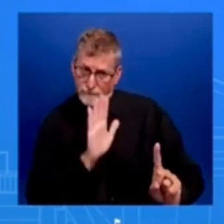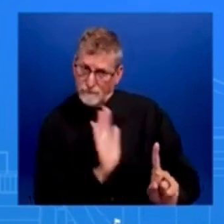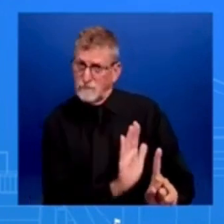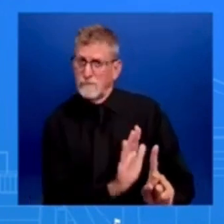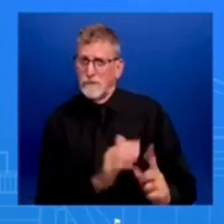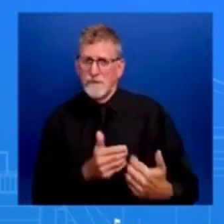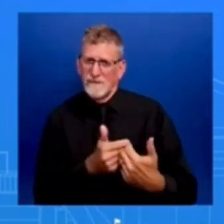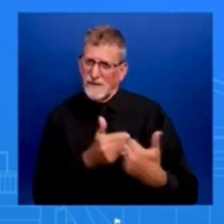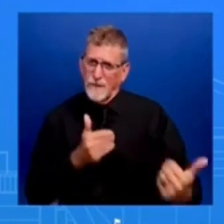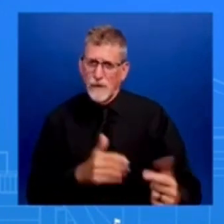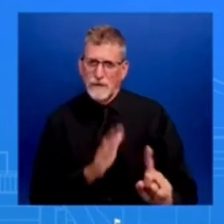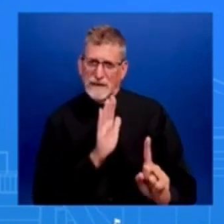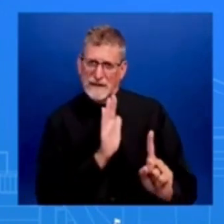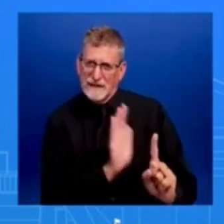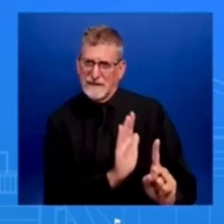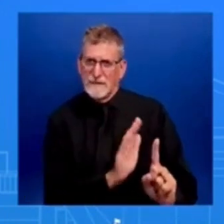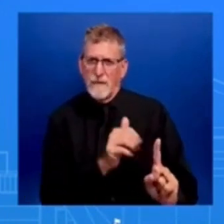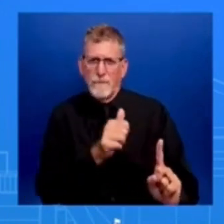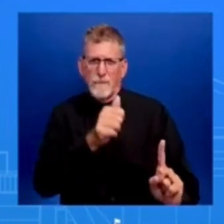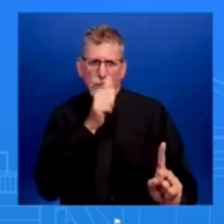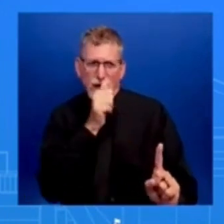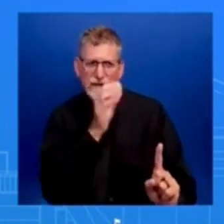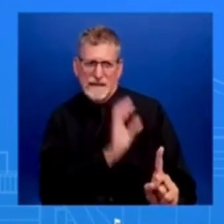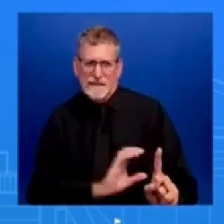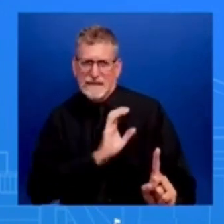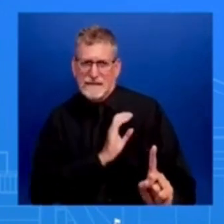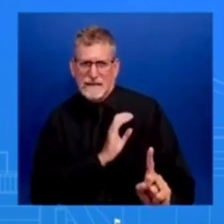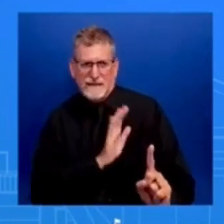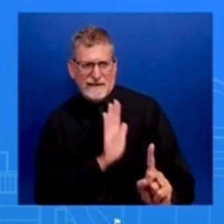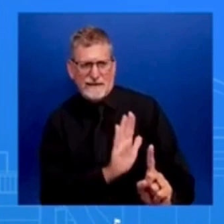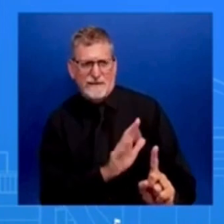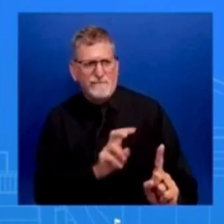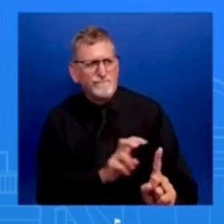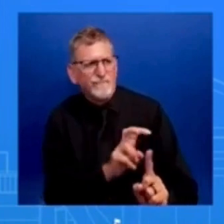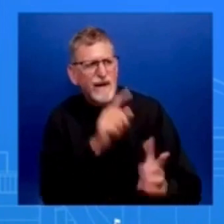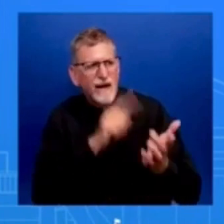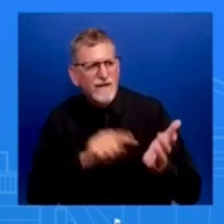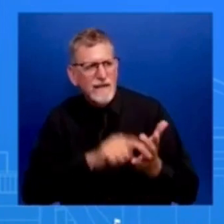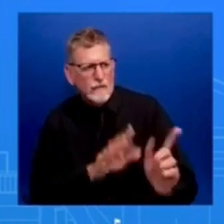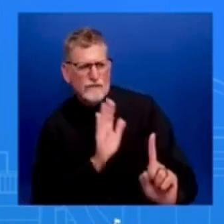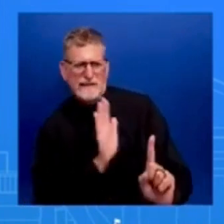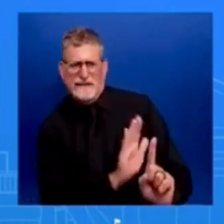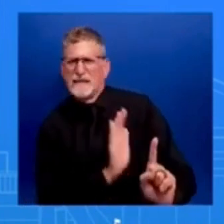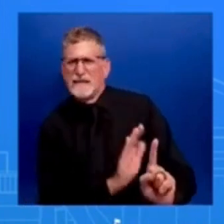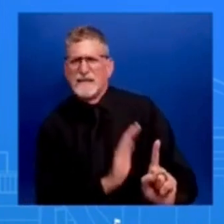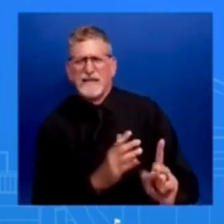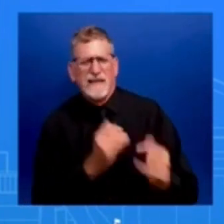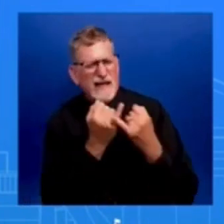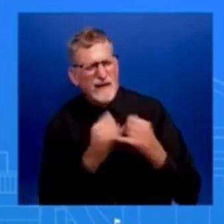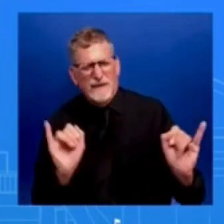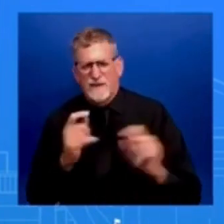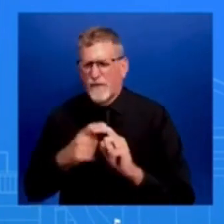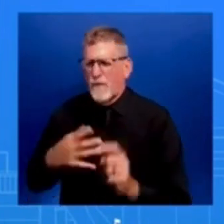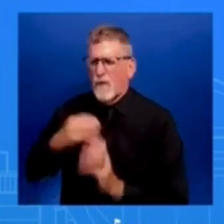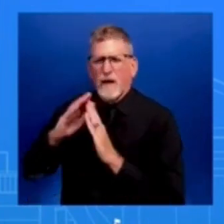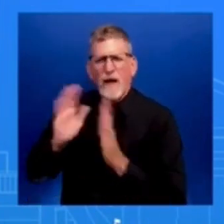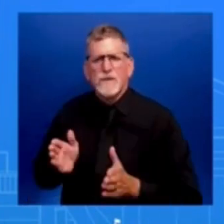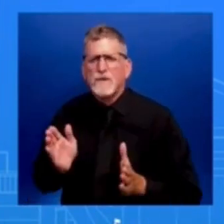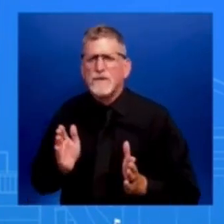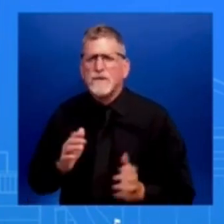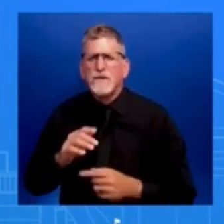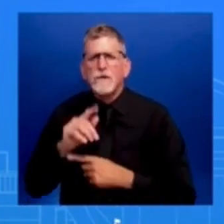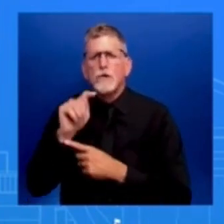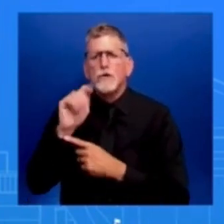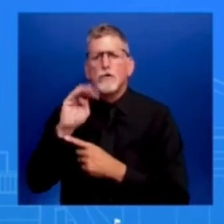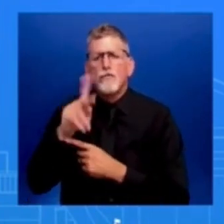this was done in an independent way. This investigation is being led by a Trump-appointed prosecutor. And so